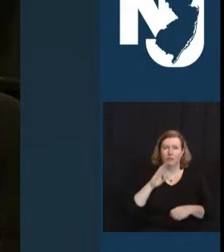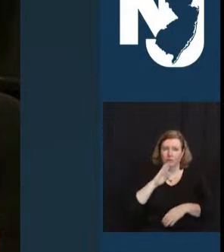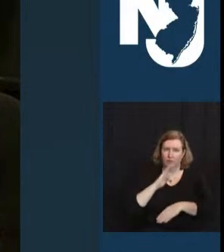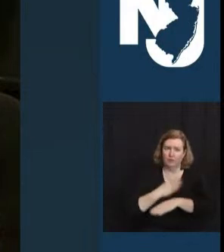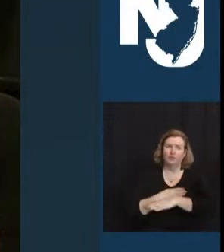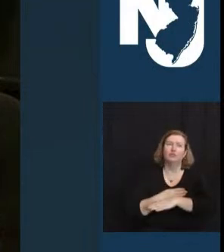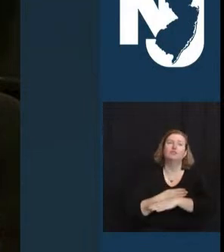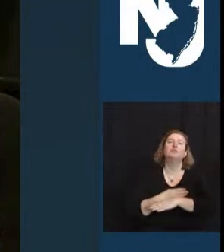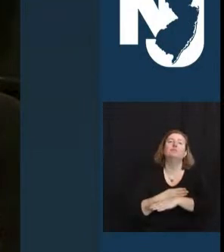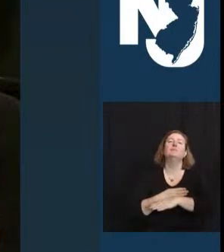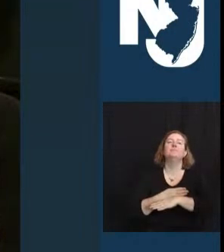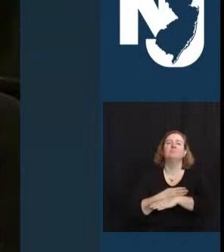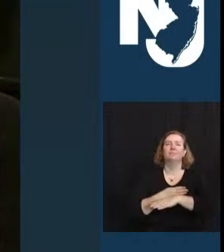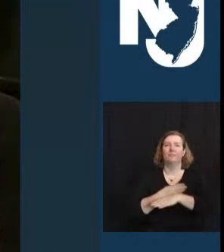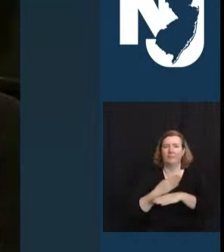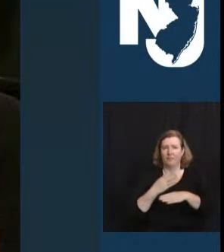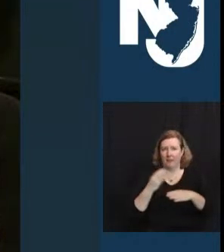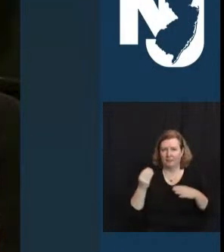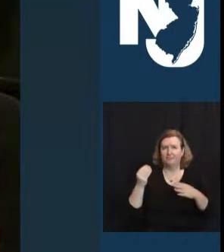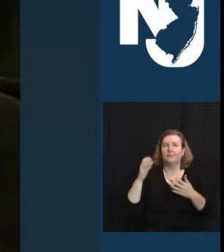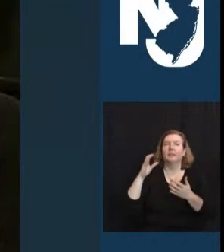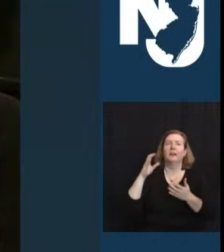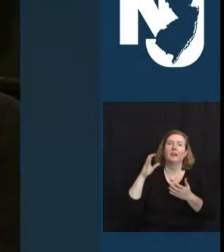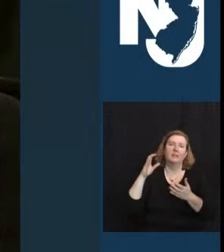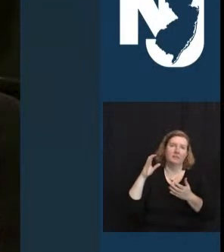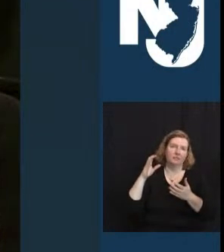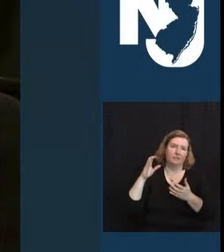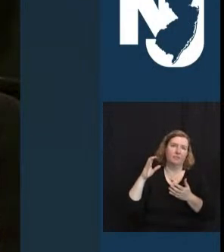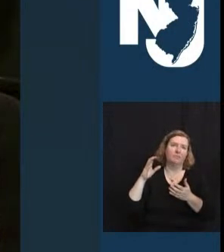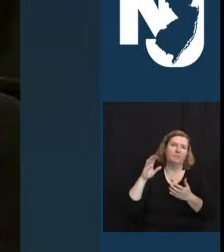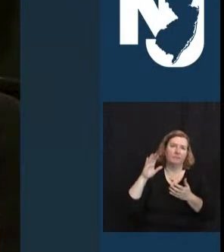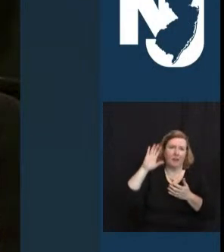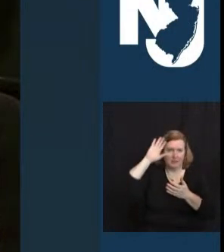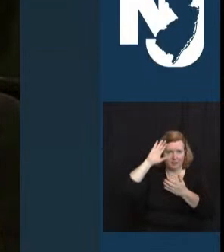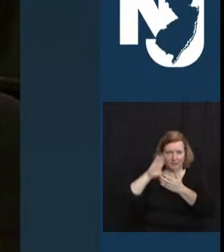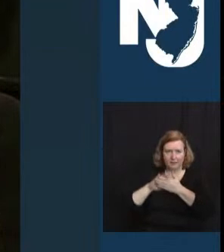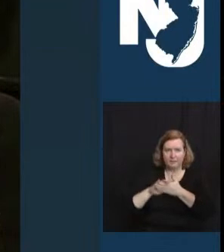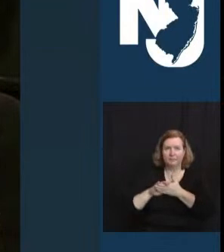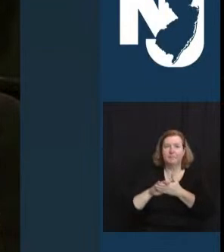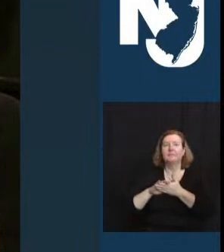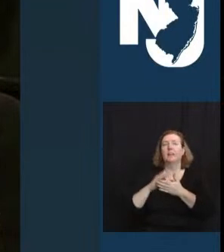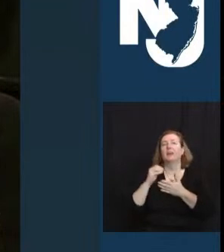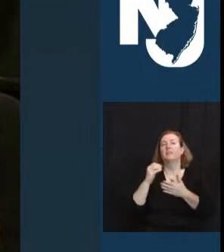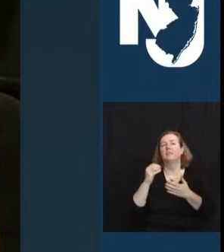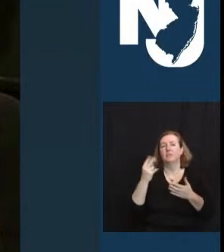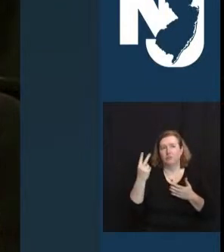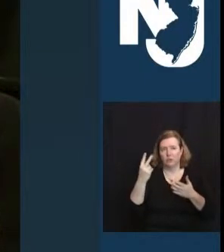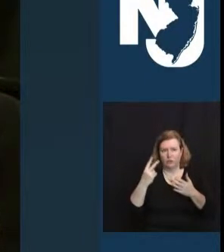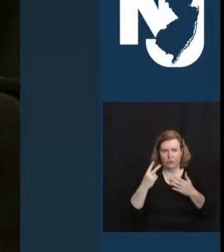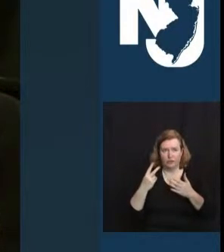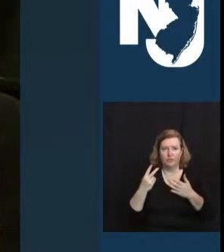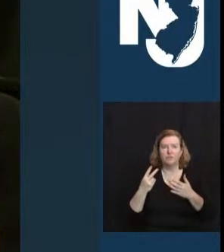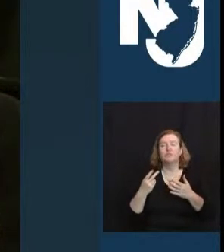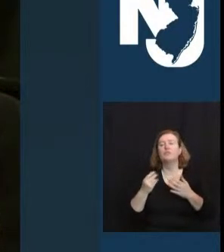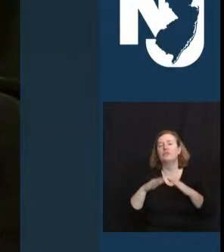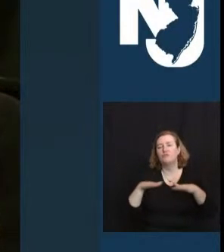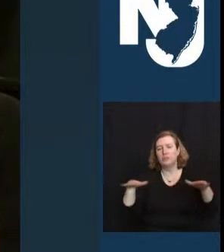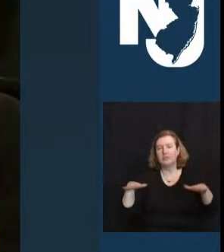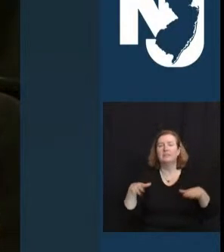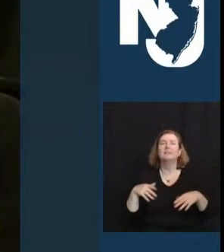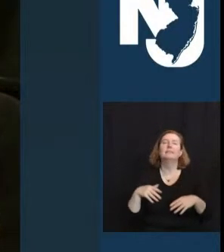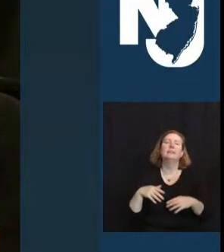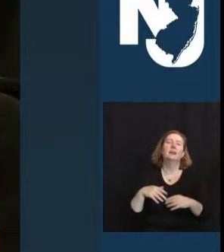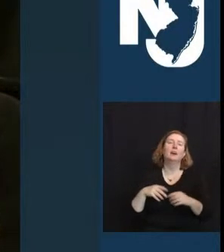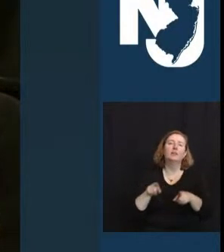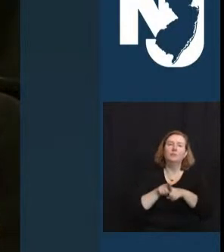son Jason and daughter-in-law Heidi and his two beloved grandchildren Jacob and Benjamin. He's also survived by his